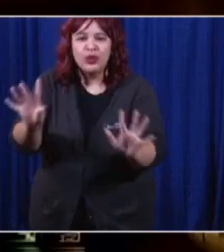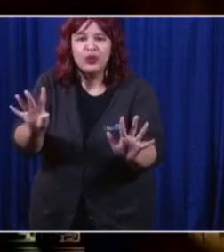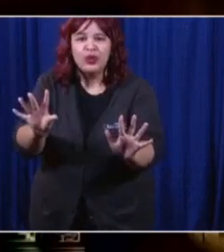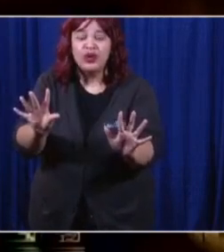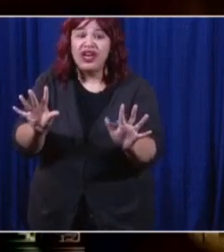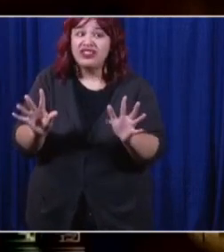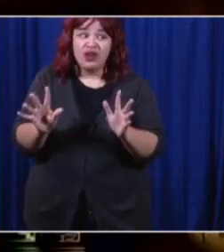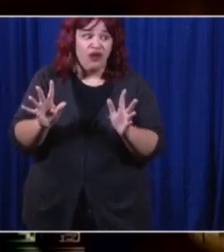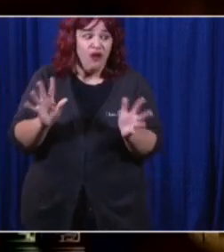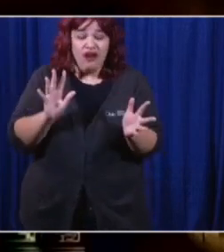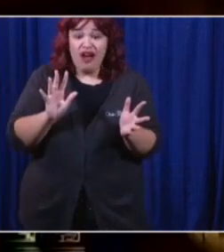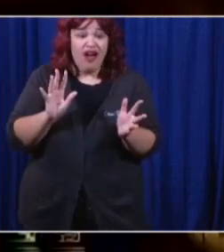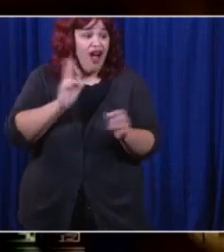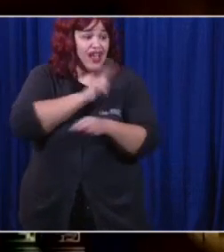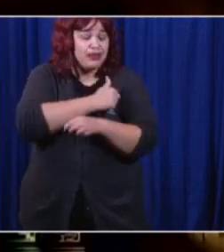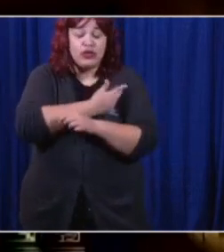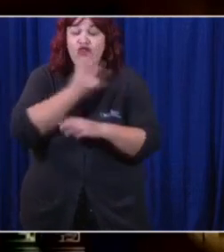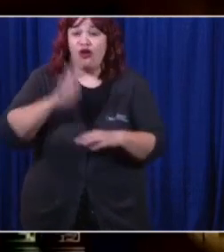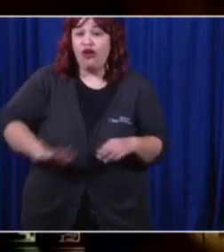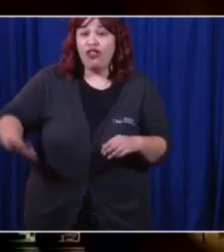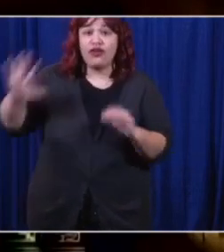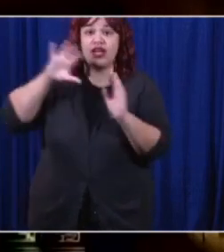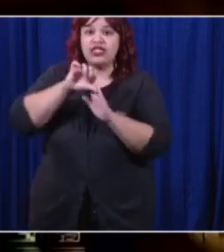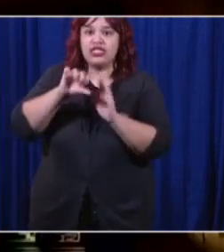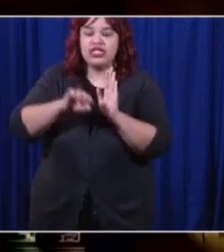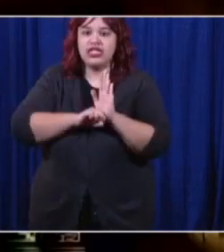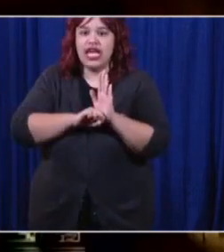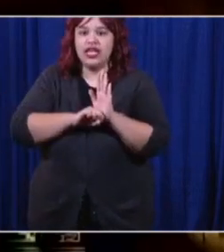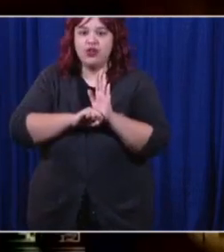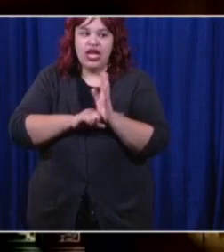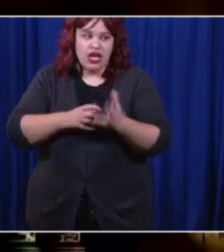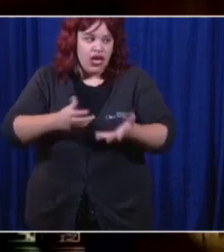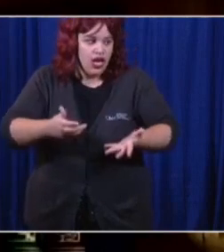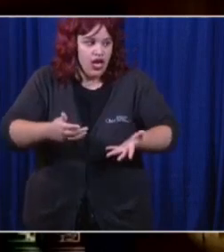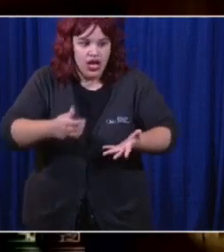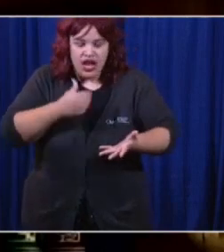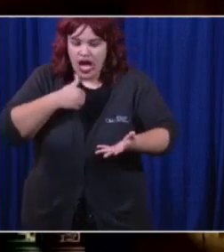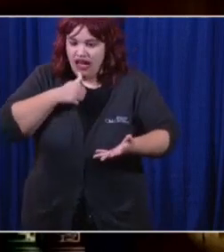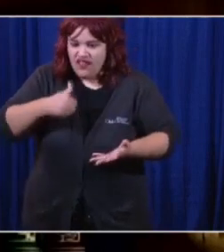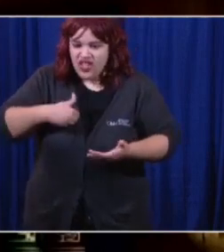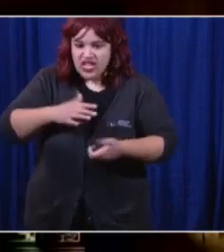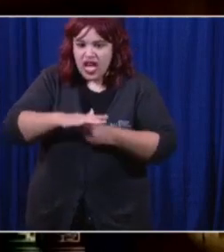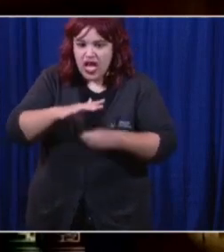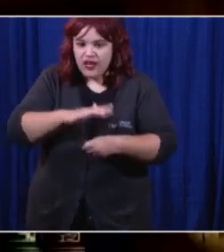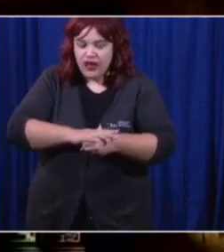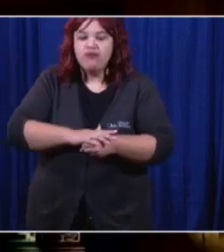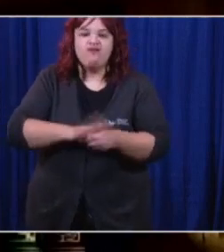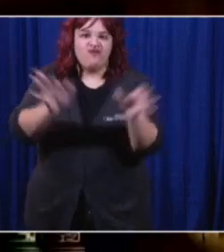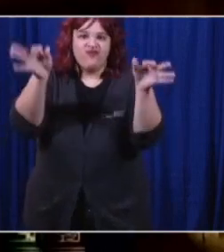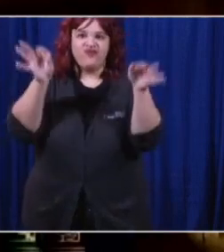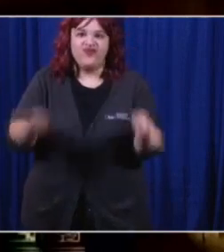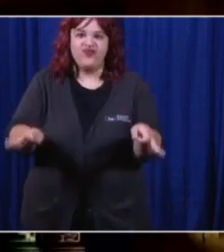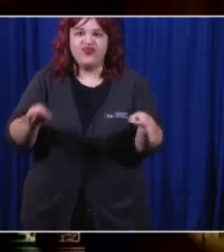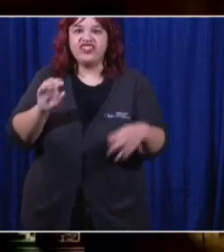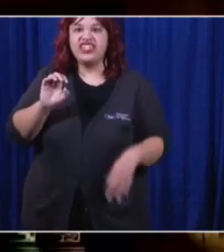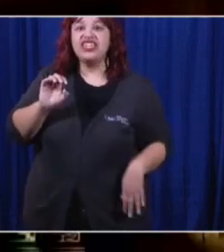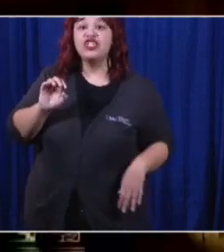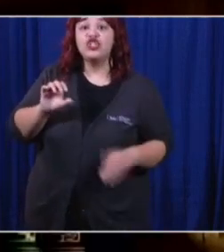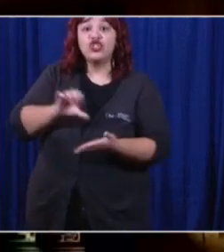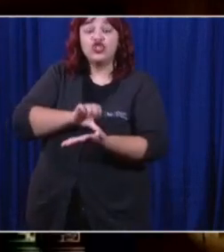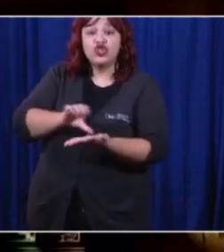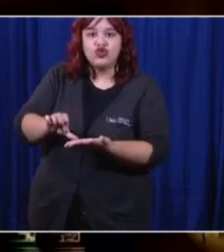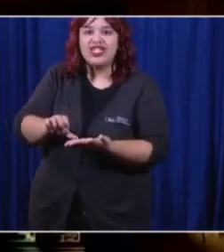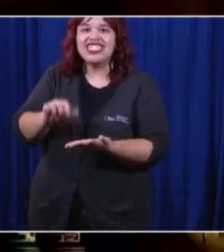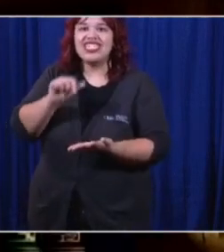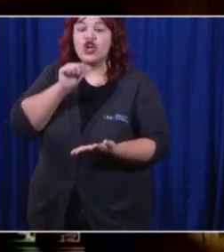all hospitals across the state to stop doing elective non-urgent procedures. It is very different